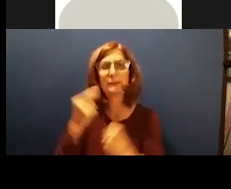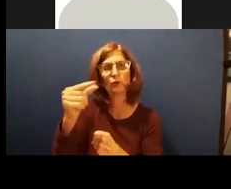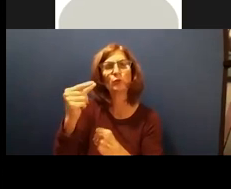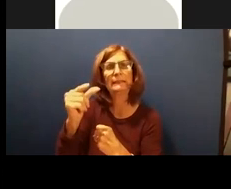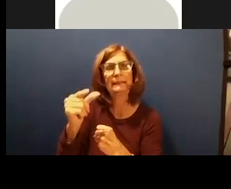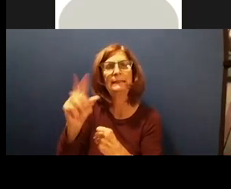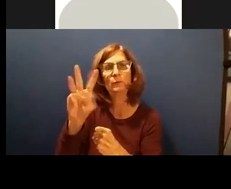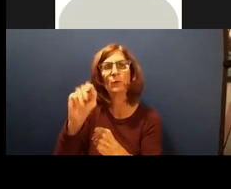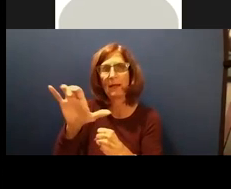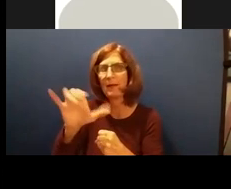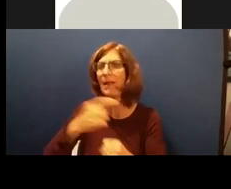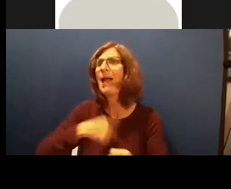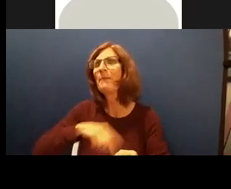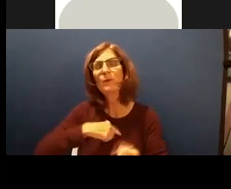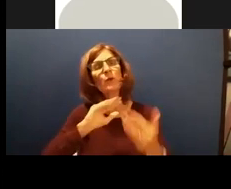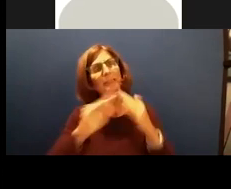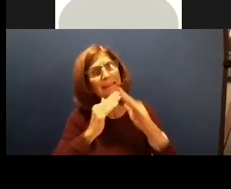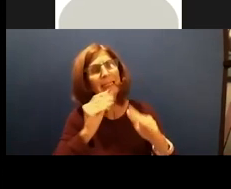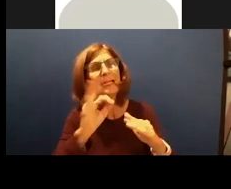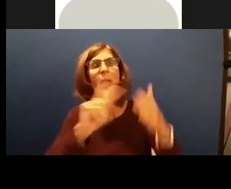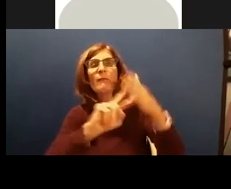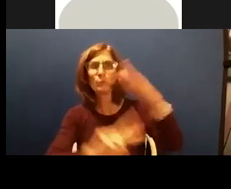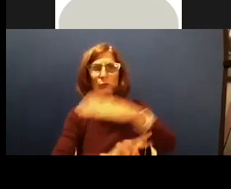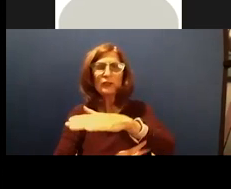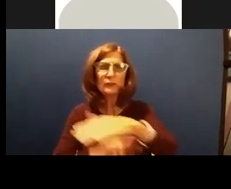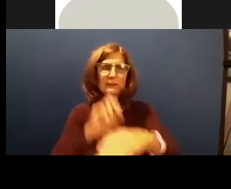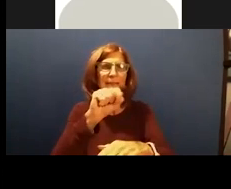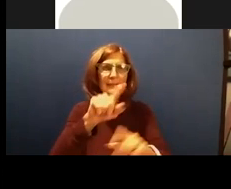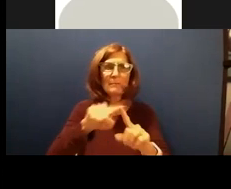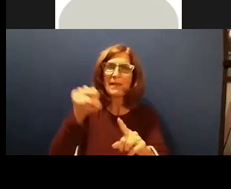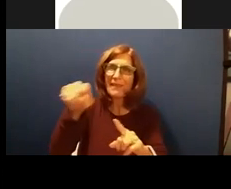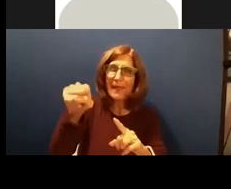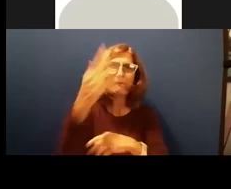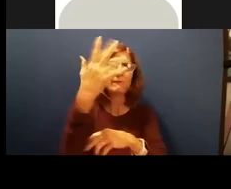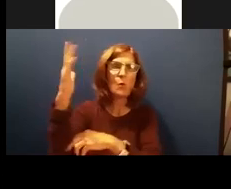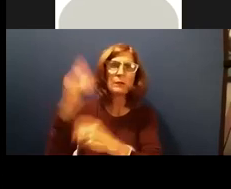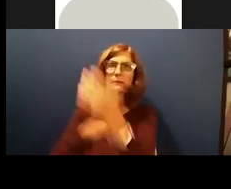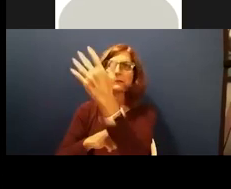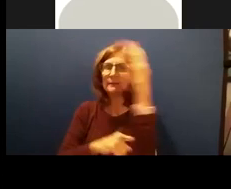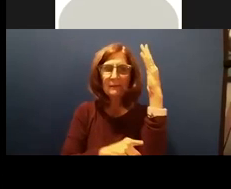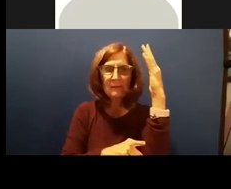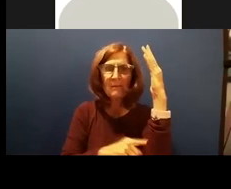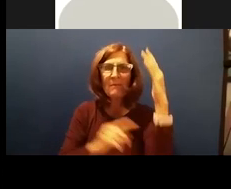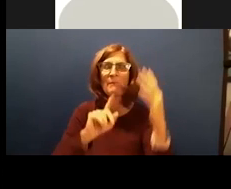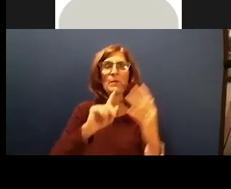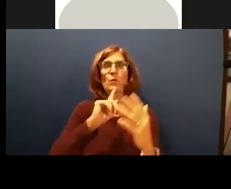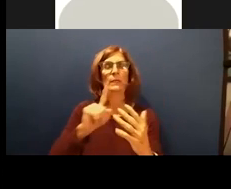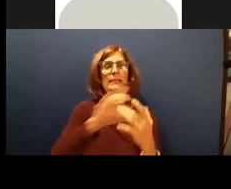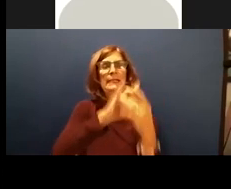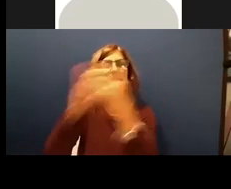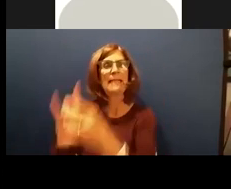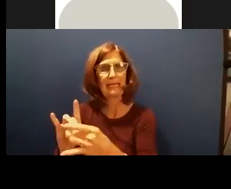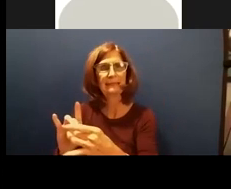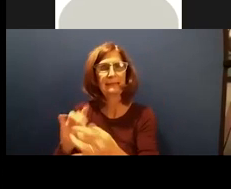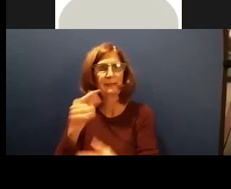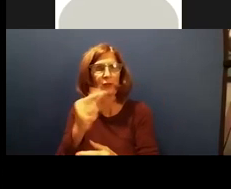you know, we're a city of bridges, and that strip of forest is very much a bridge that connects the greenway into